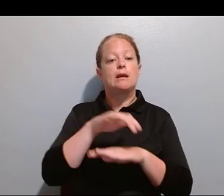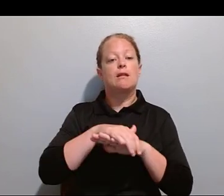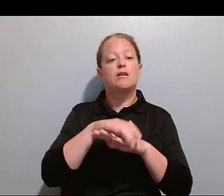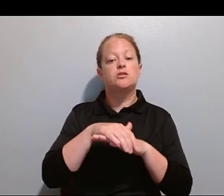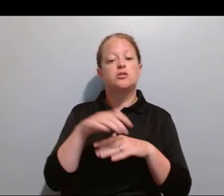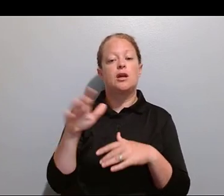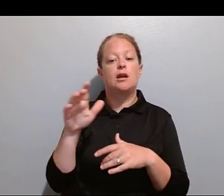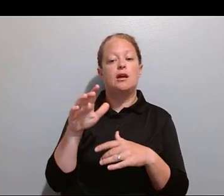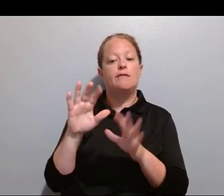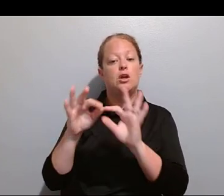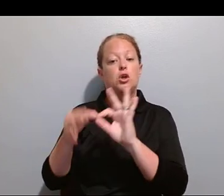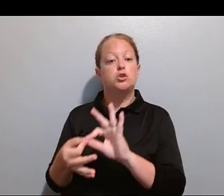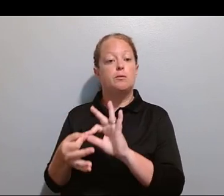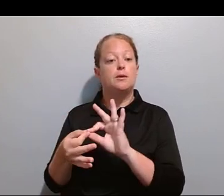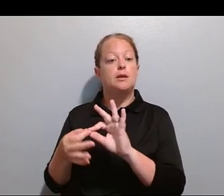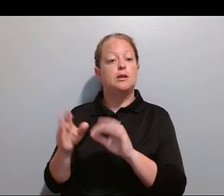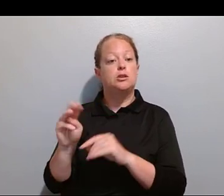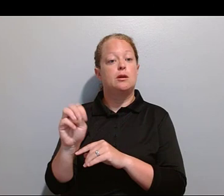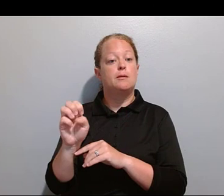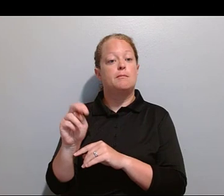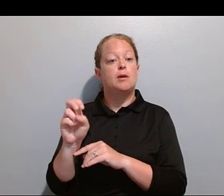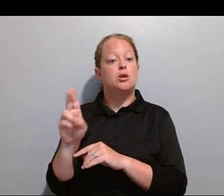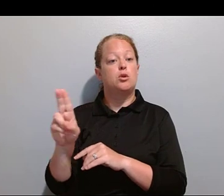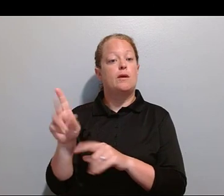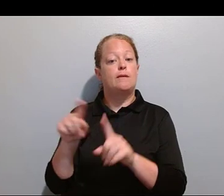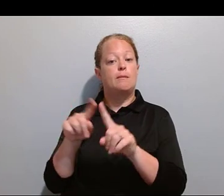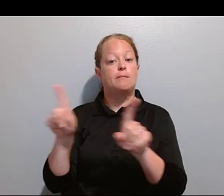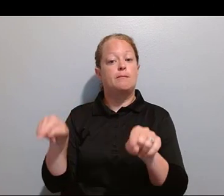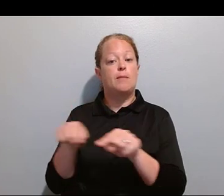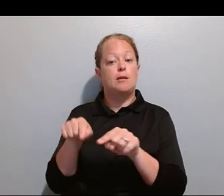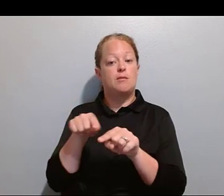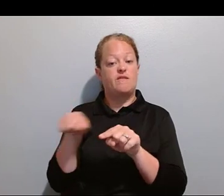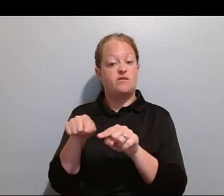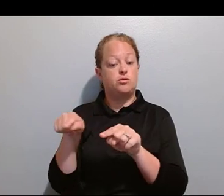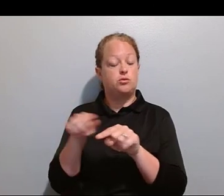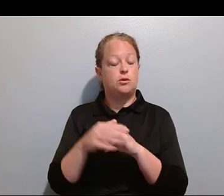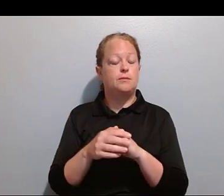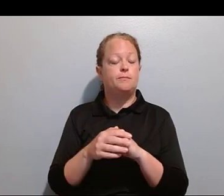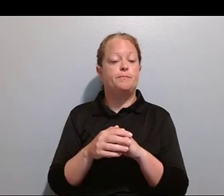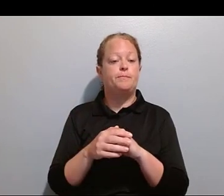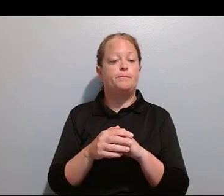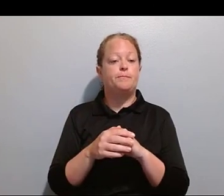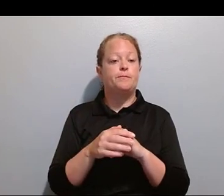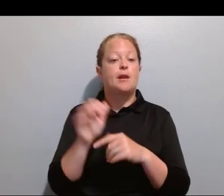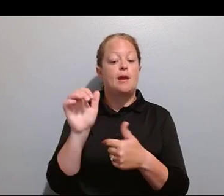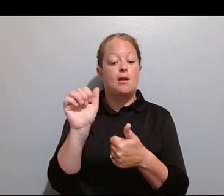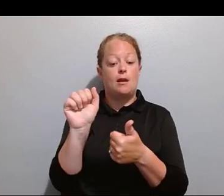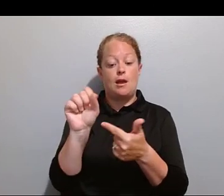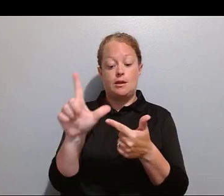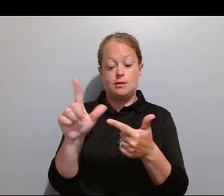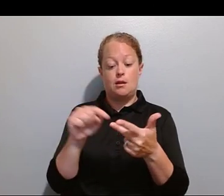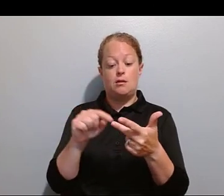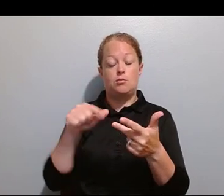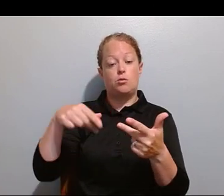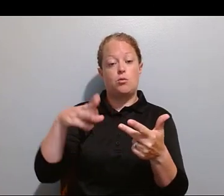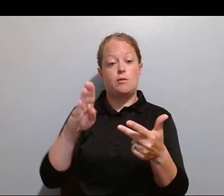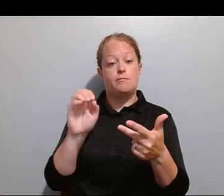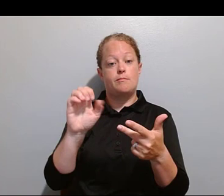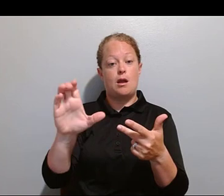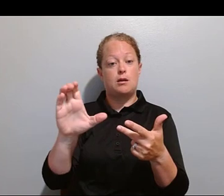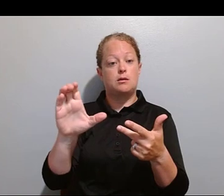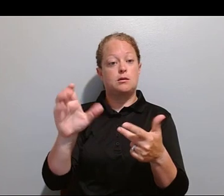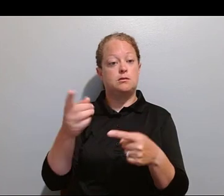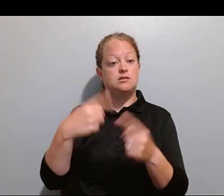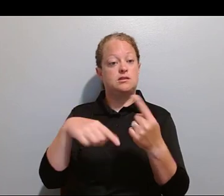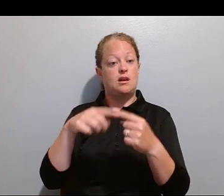interpretation menu at the bottom of the screen. The interpretation in American language signs or Quebec language signs is also available.